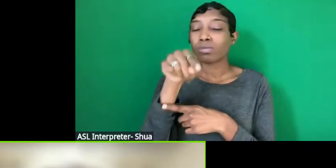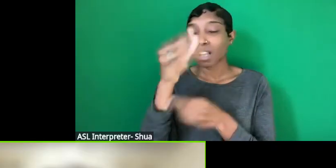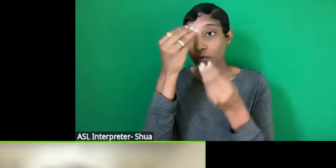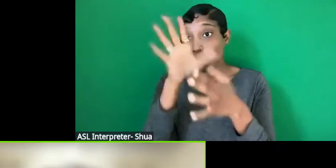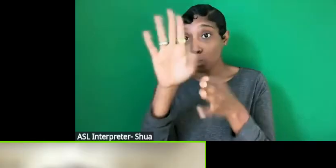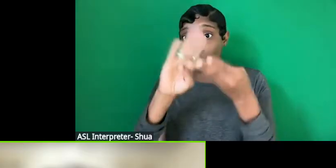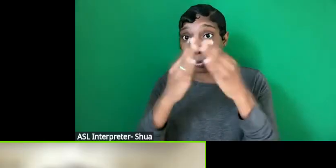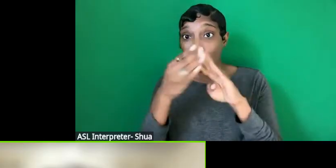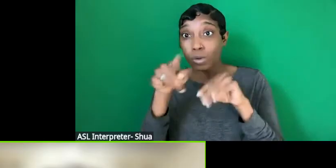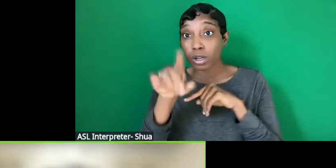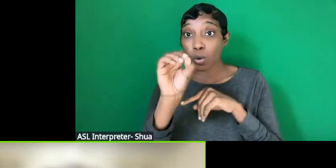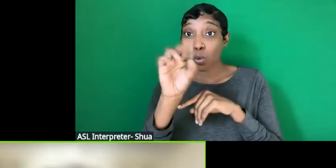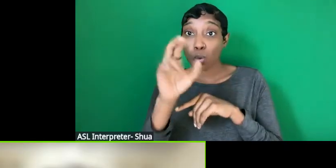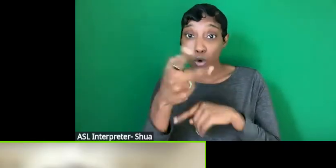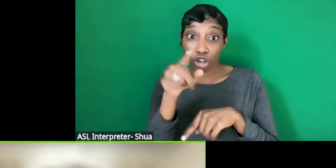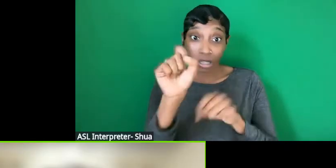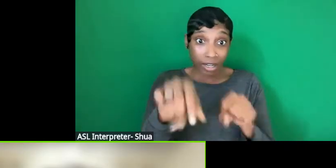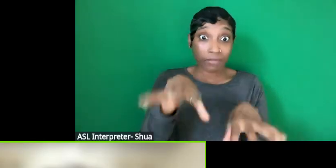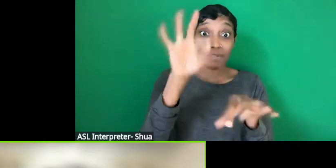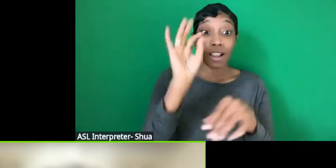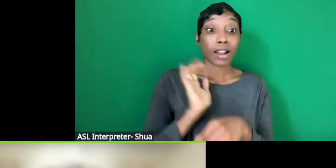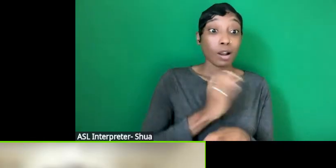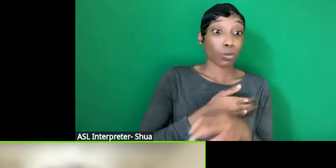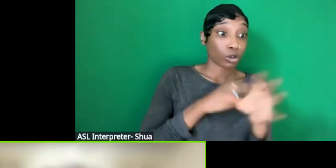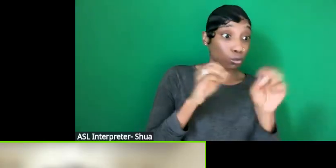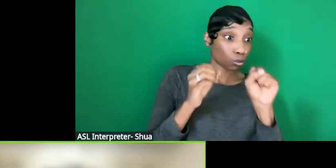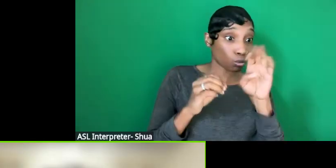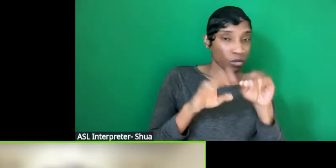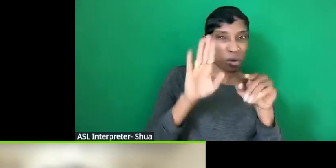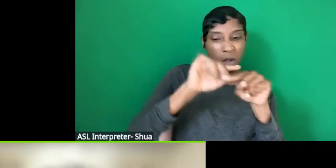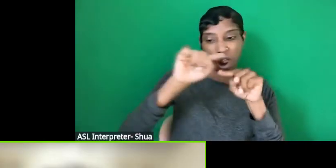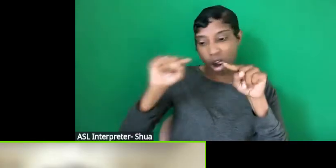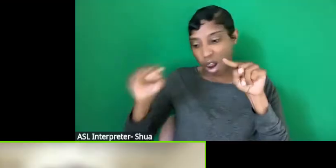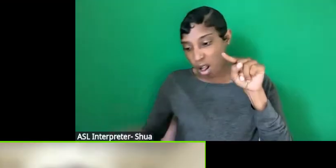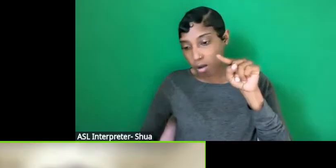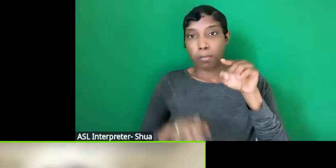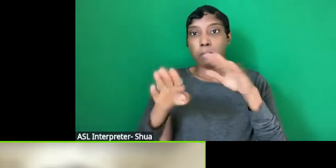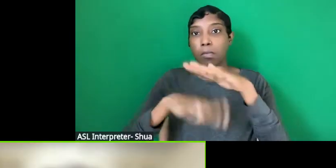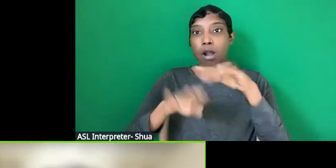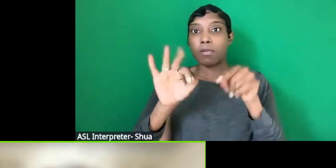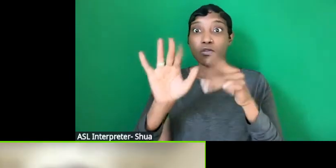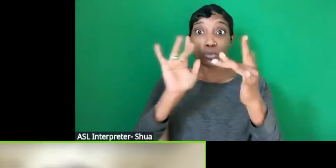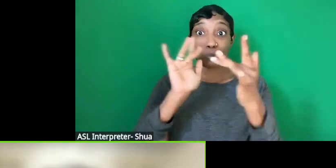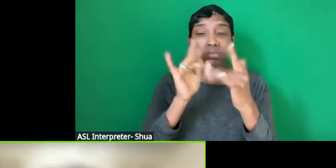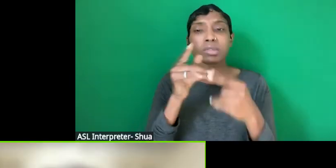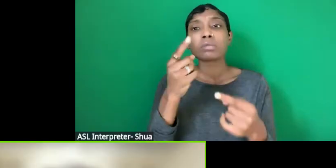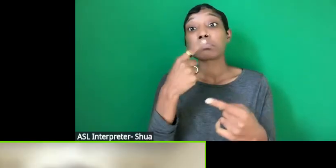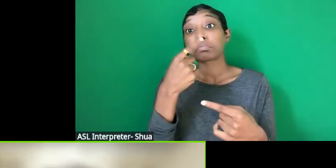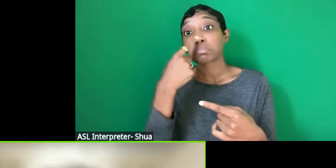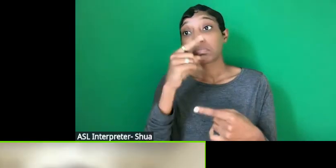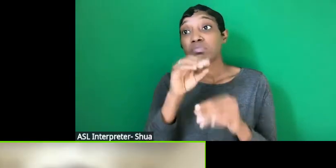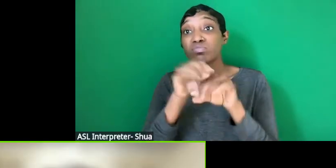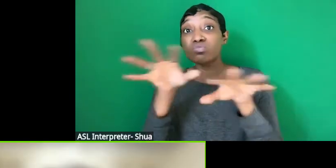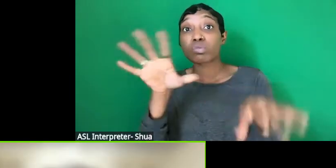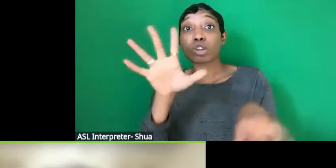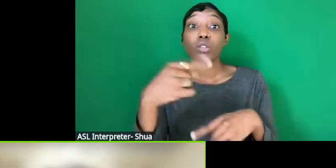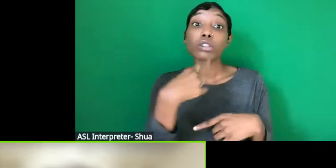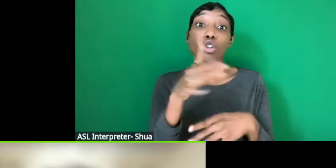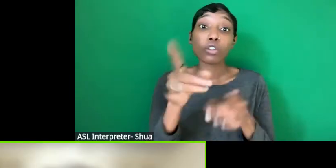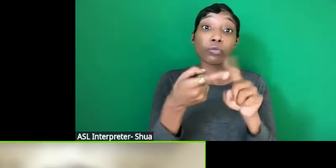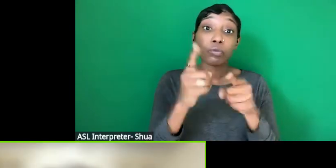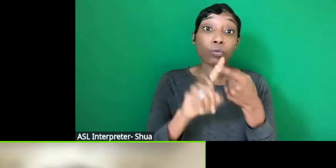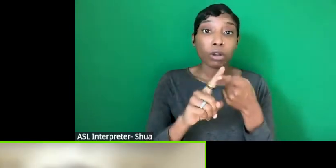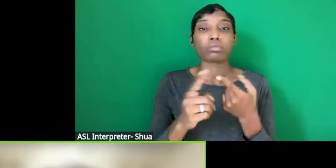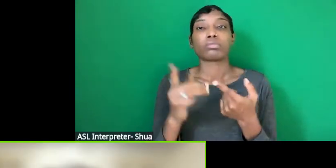www.informyourcommunity.org. You can find social media links on the bottom of our website. Tell your friends to sign up for our mailing list on